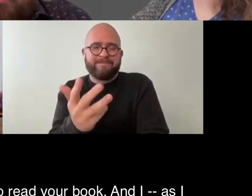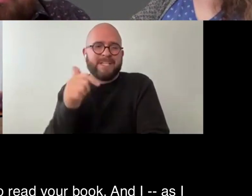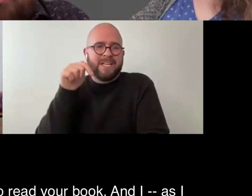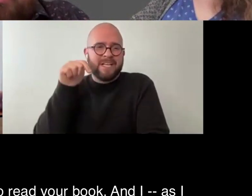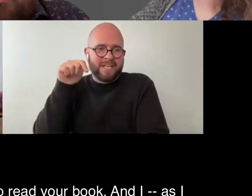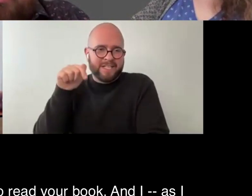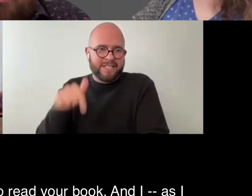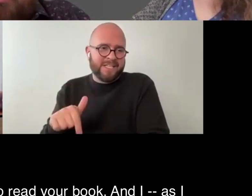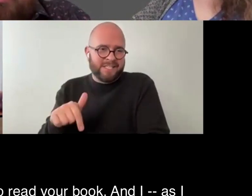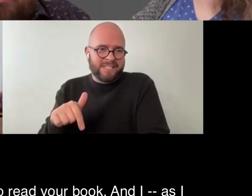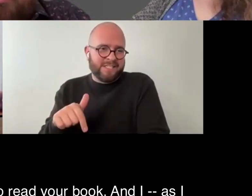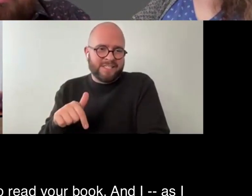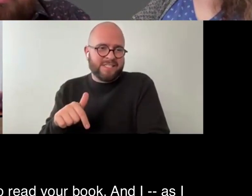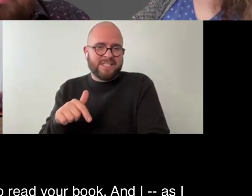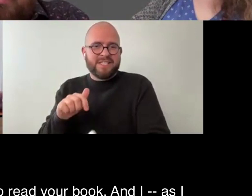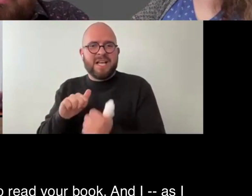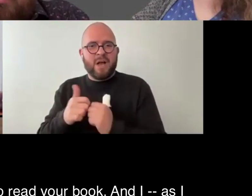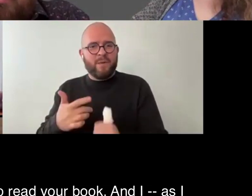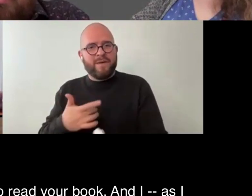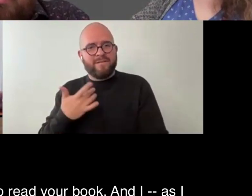it is to read your book.